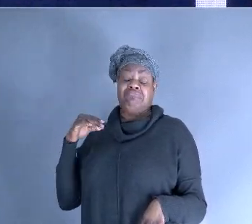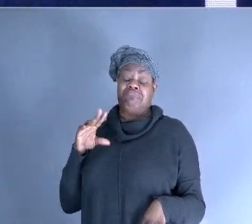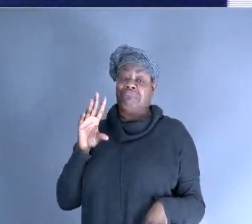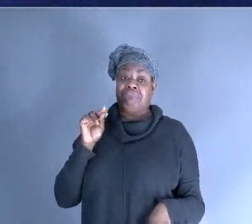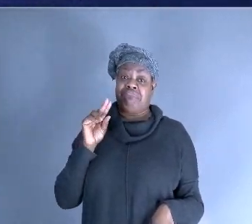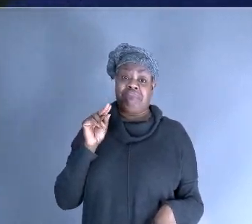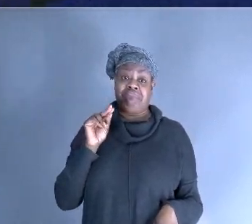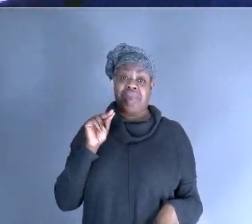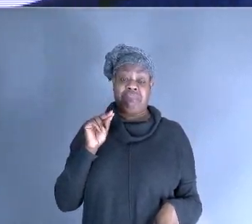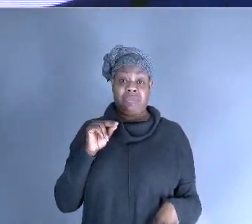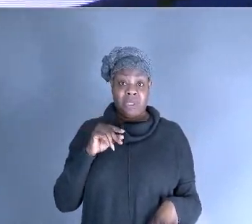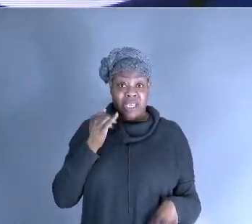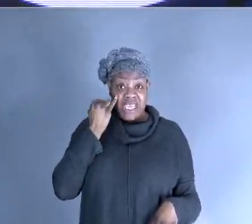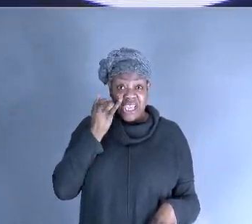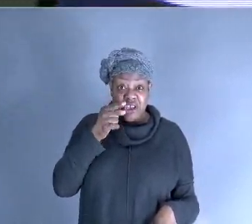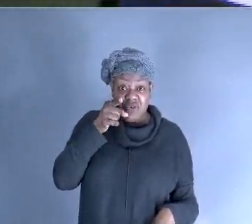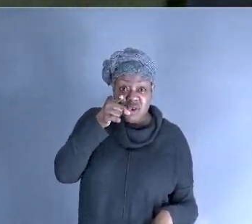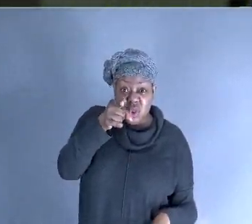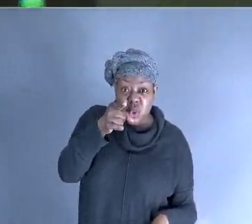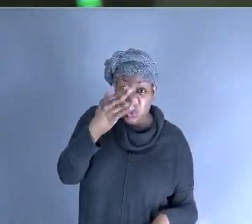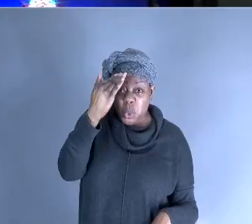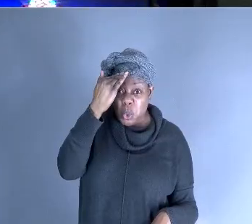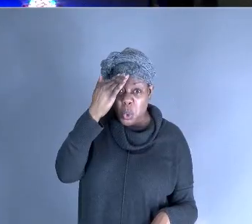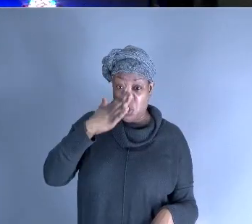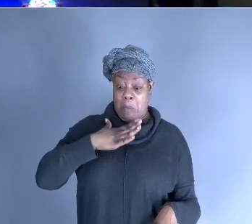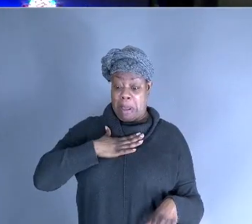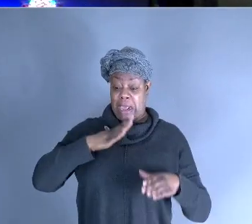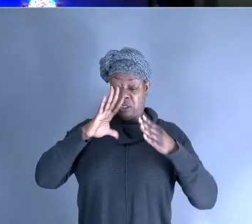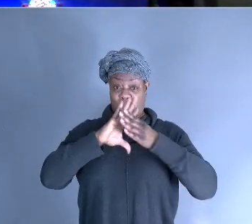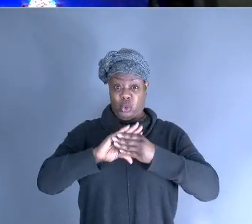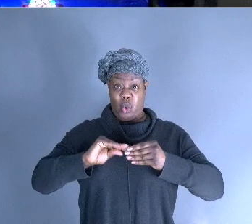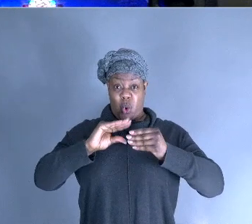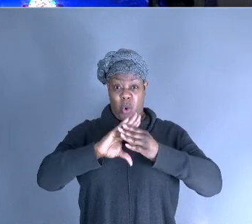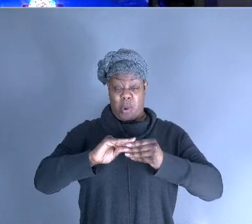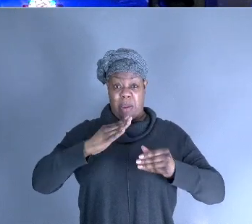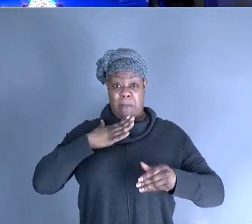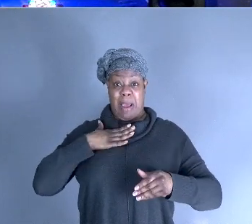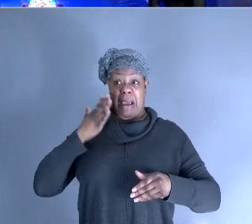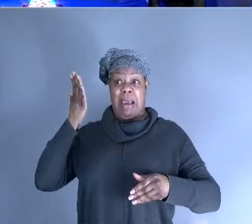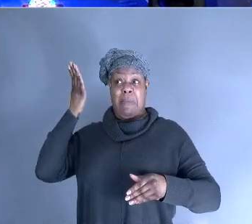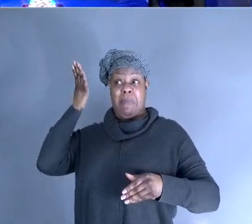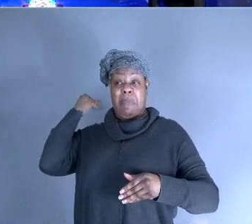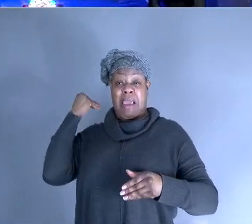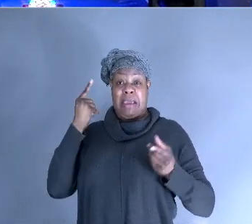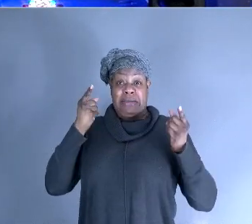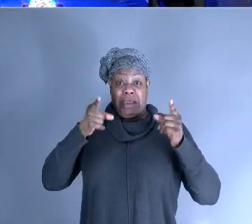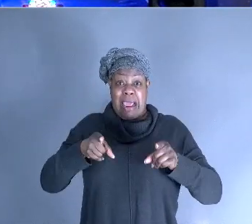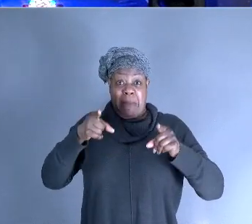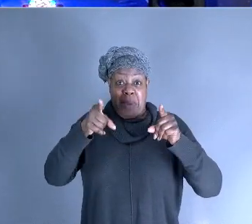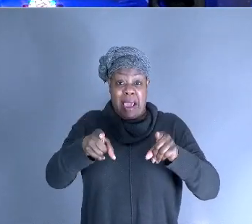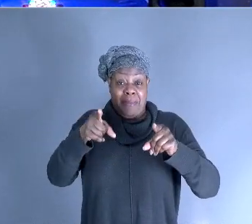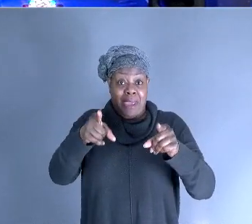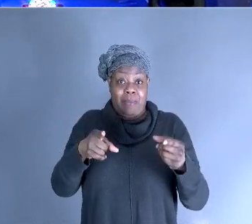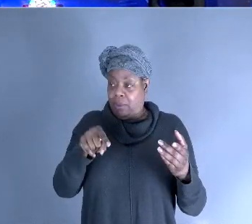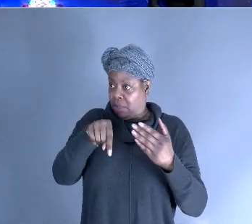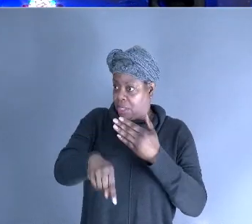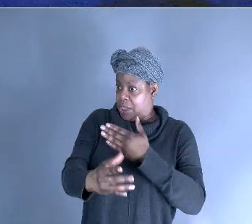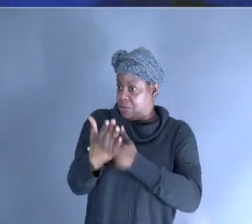what I had gone through, if you just had a glimpse of what it took me to get to church today,